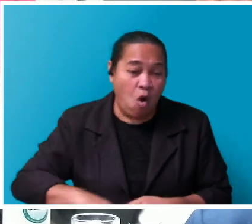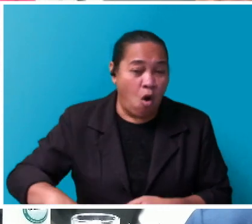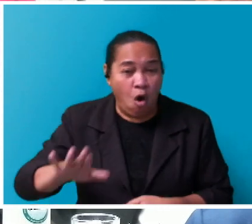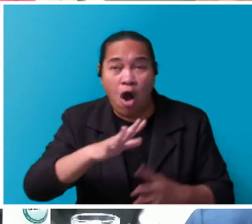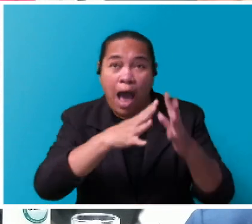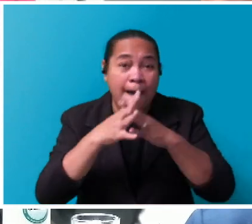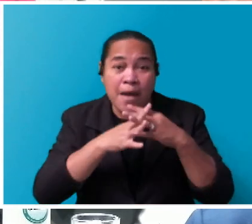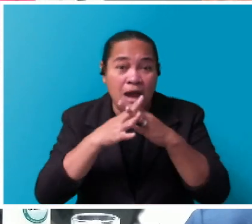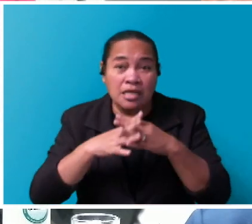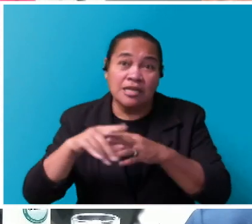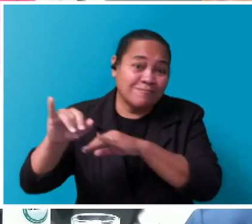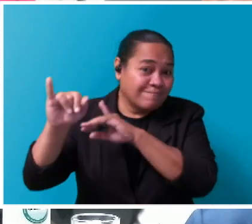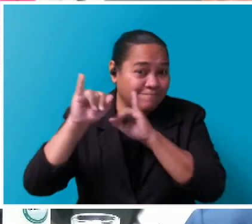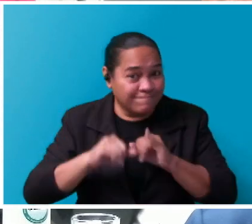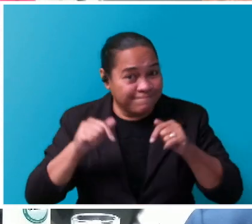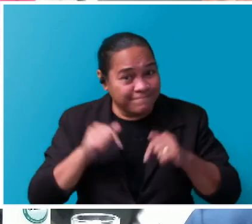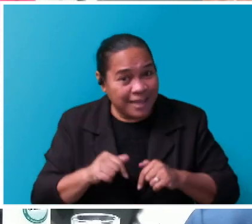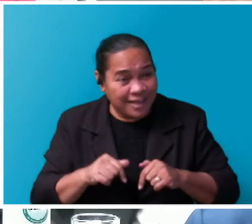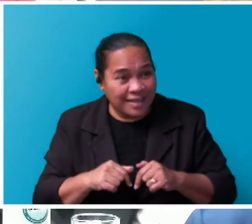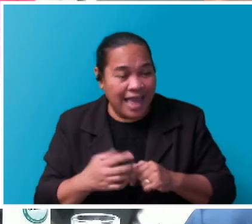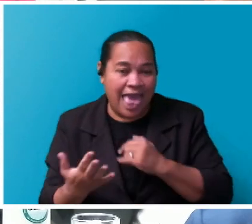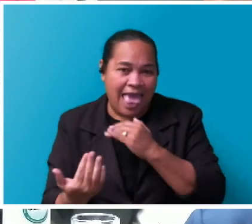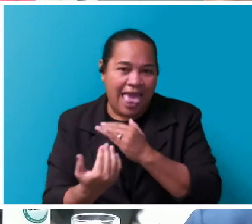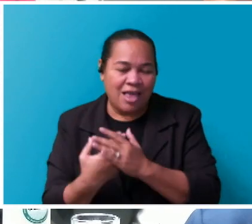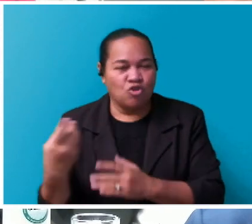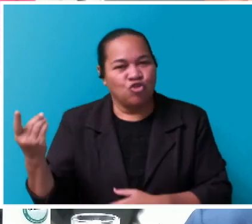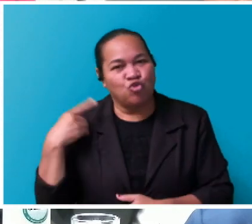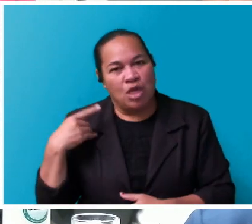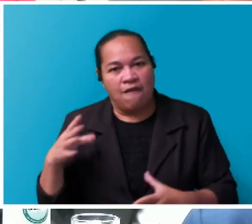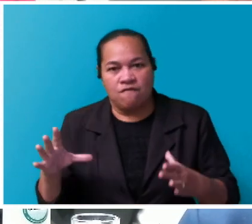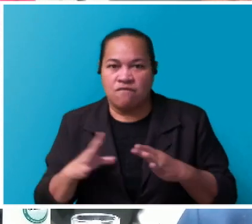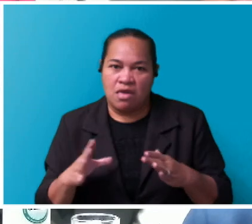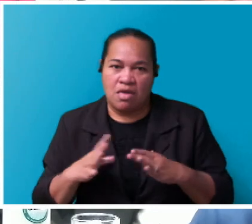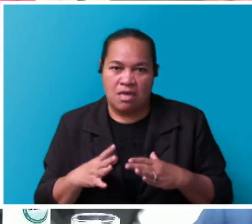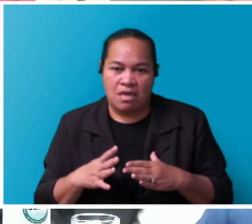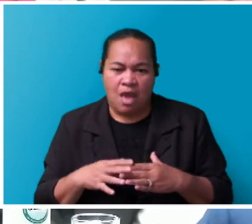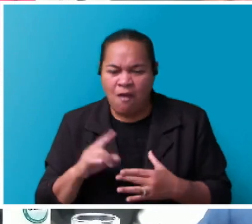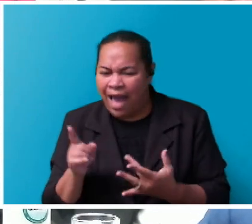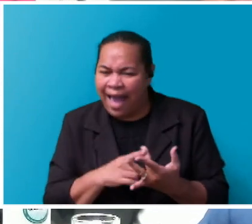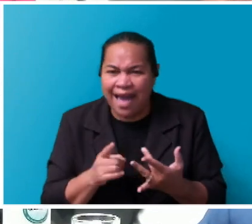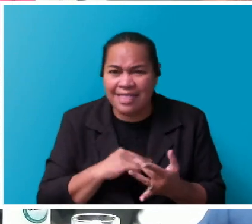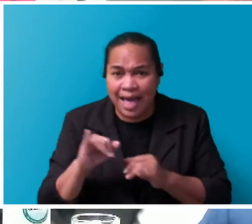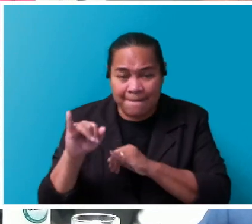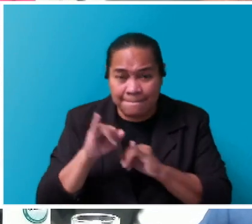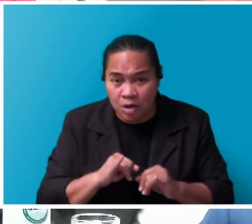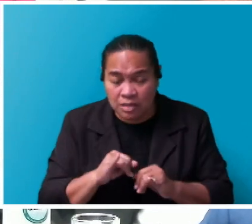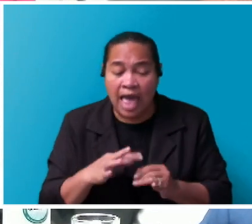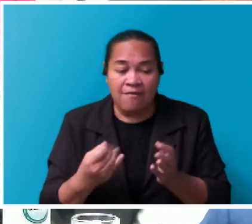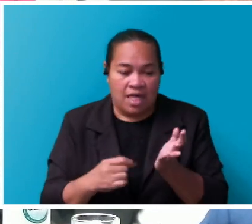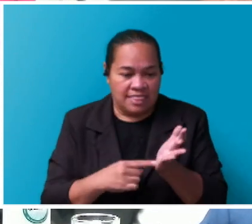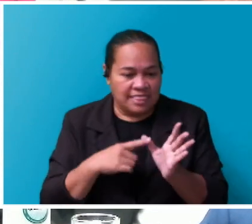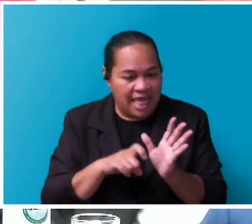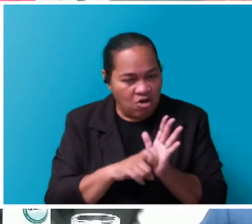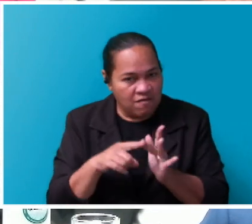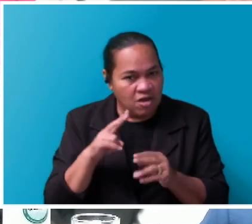goods imported into Fiji enter duty-free. For the remaining imports, tariff rates are